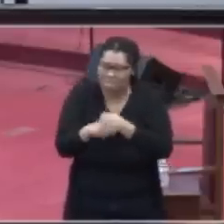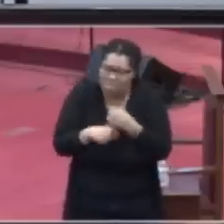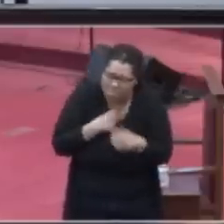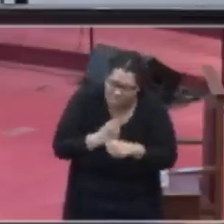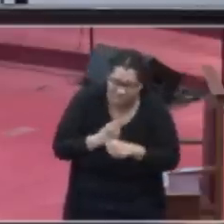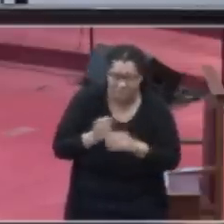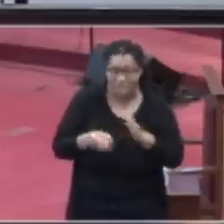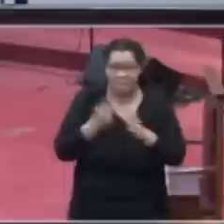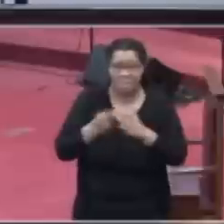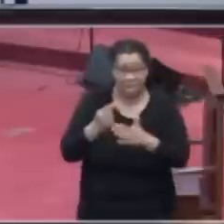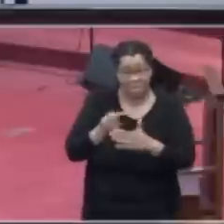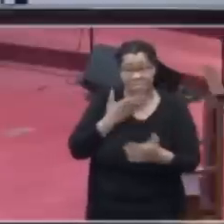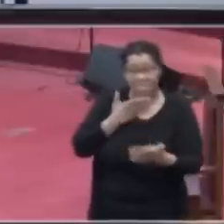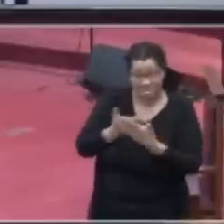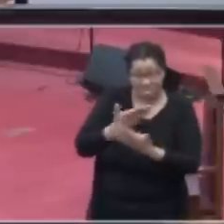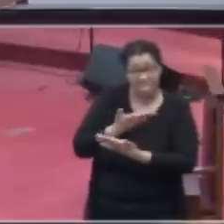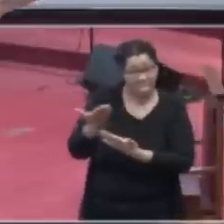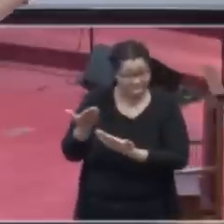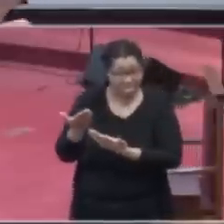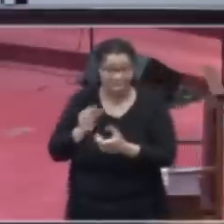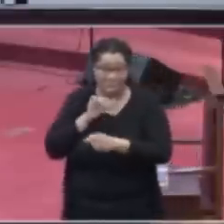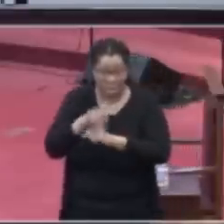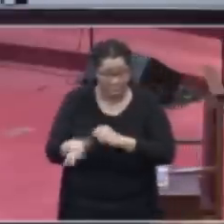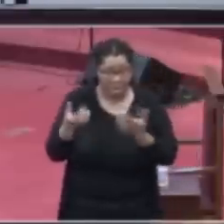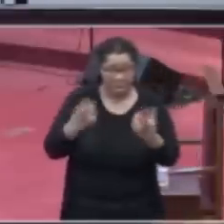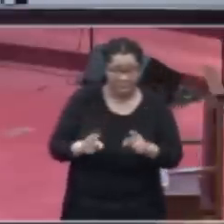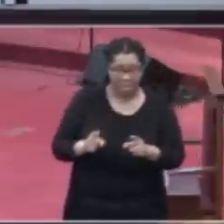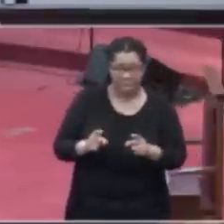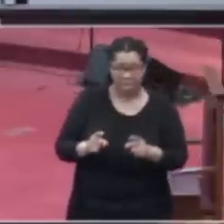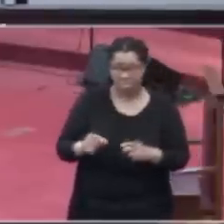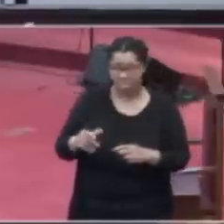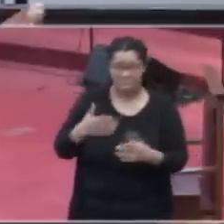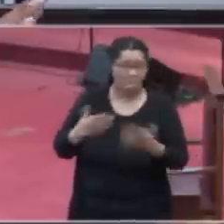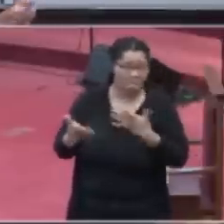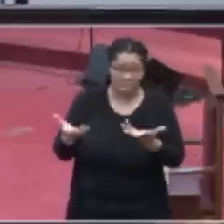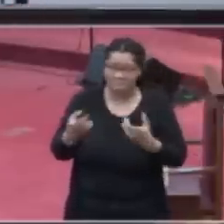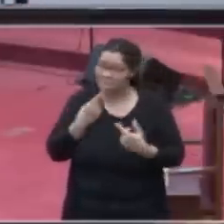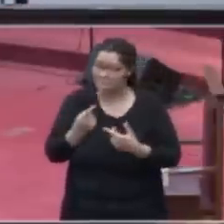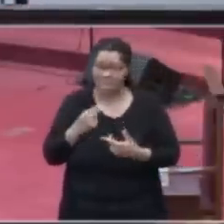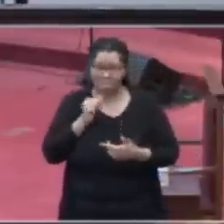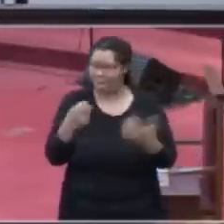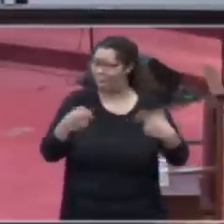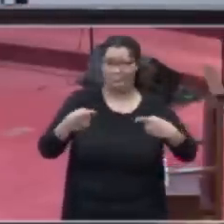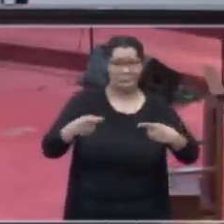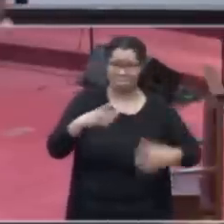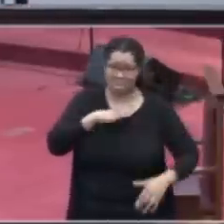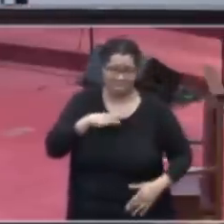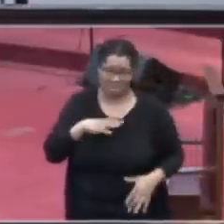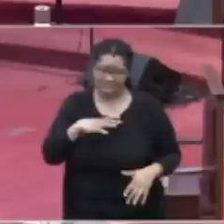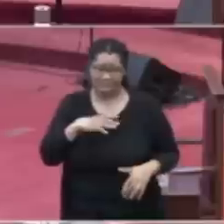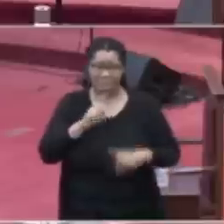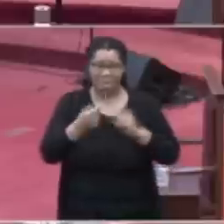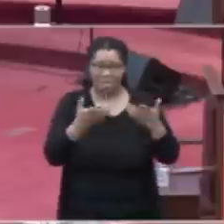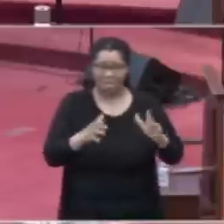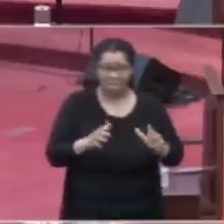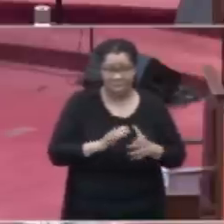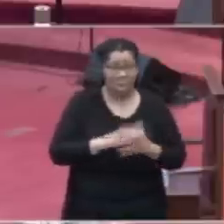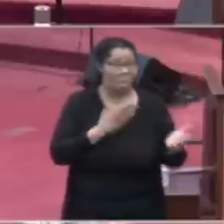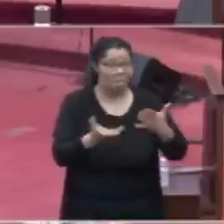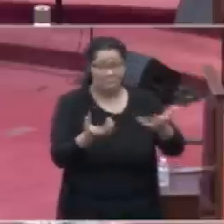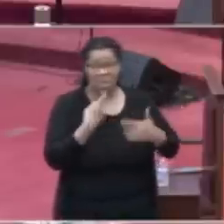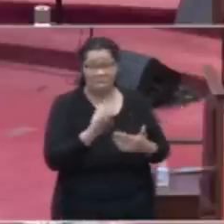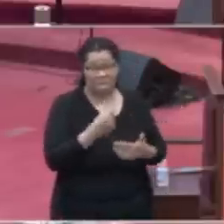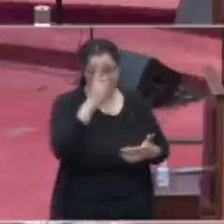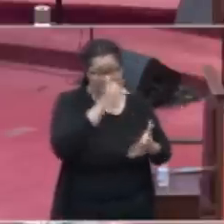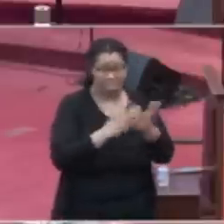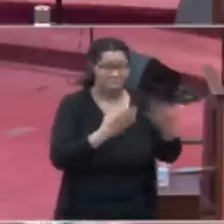seasons where you seem to experience surplus. Let them say everything they want to say. Don't fight them. Don't get no argument about it. And when they finish, tell them, say whatever you want to say, believe